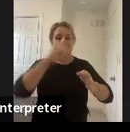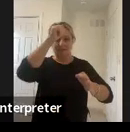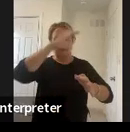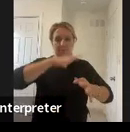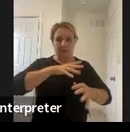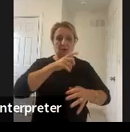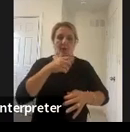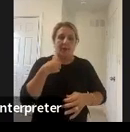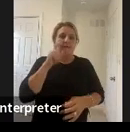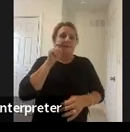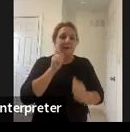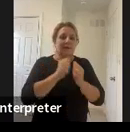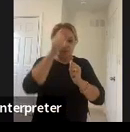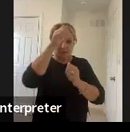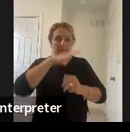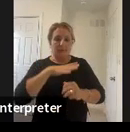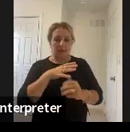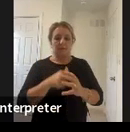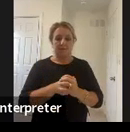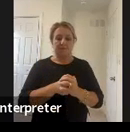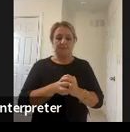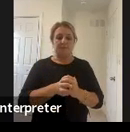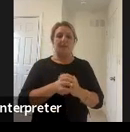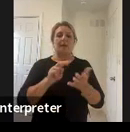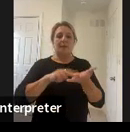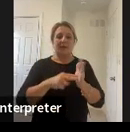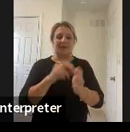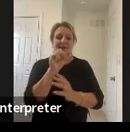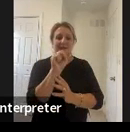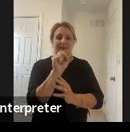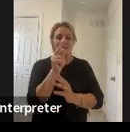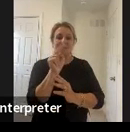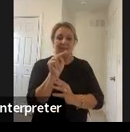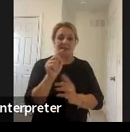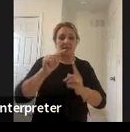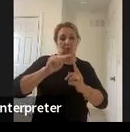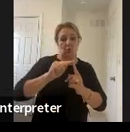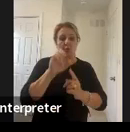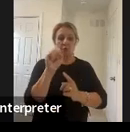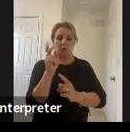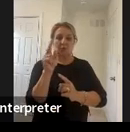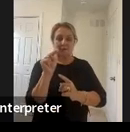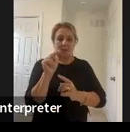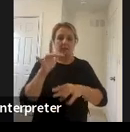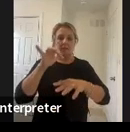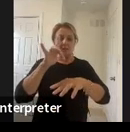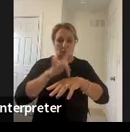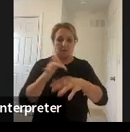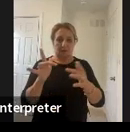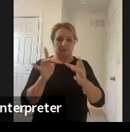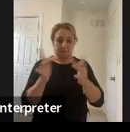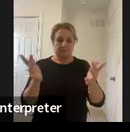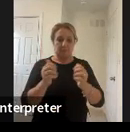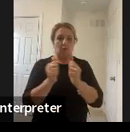men, where intimate, sustained skin-to-skin contact occurs with their partners. This